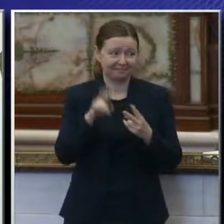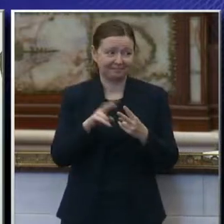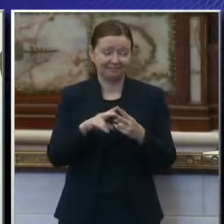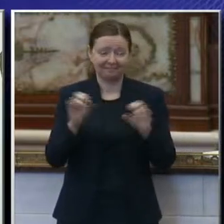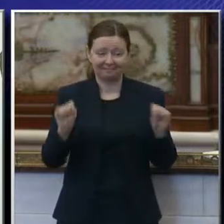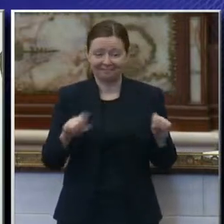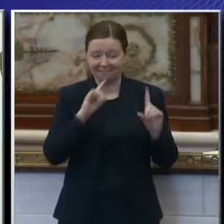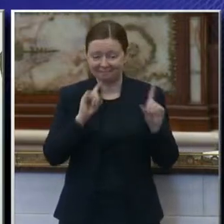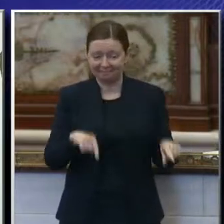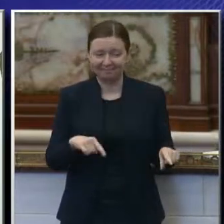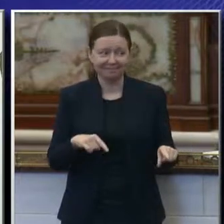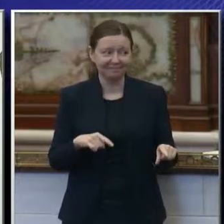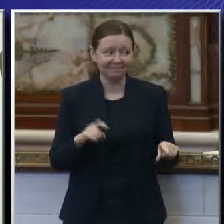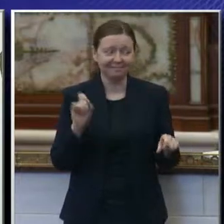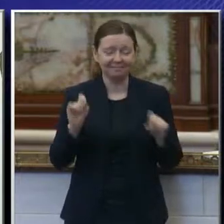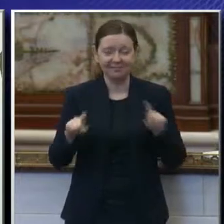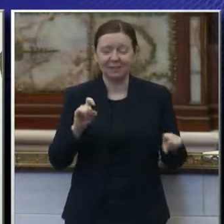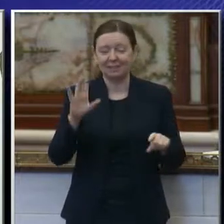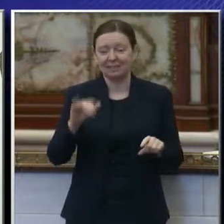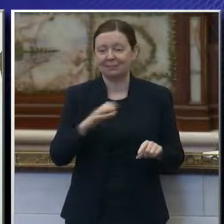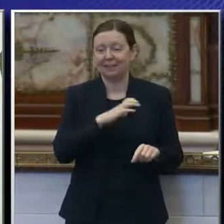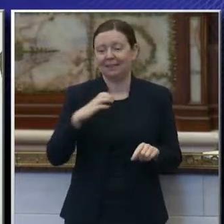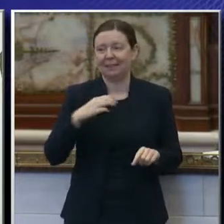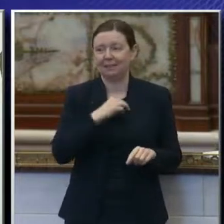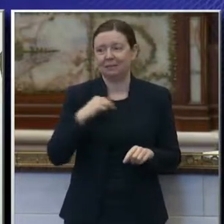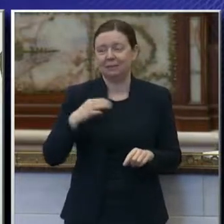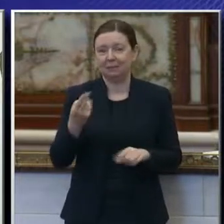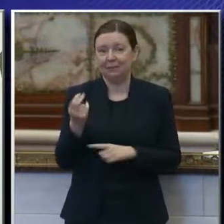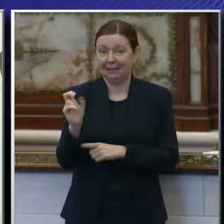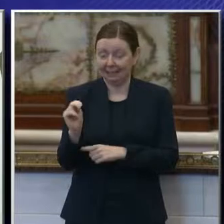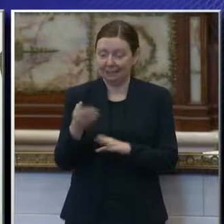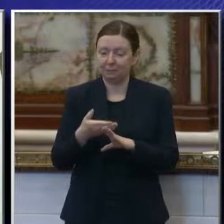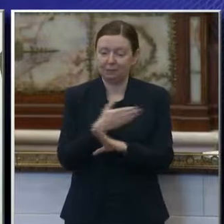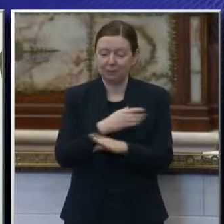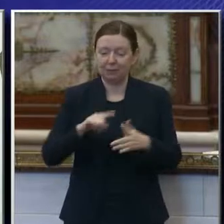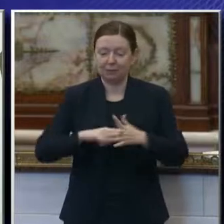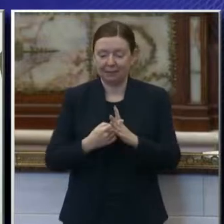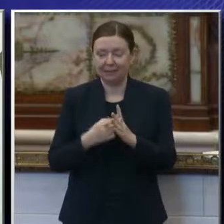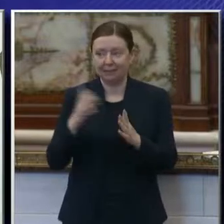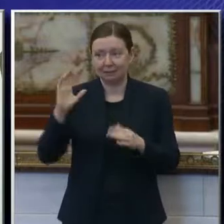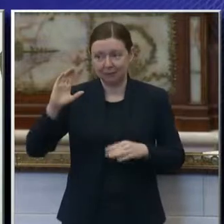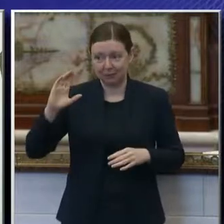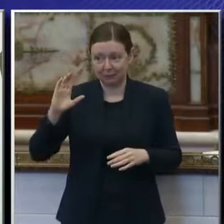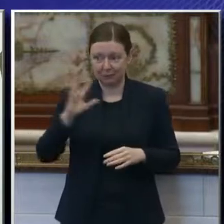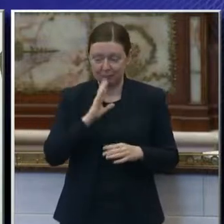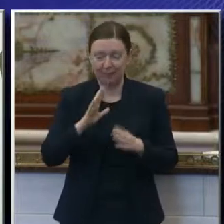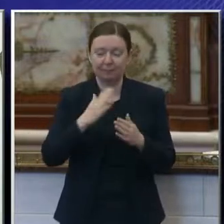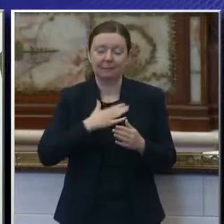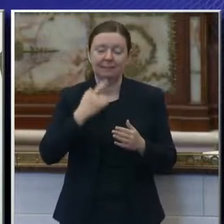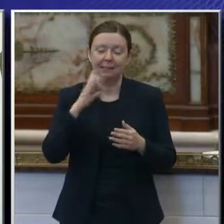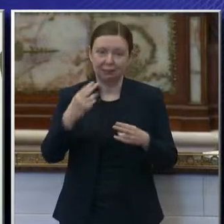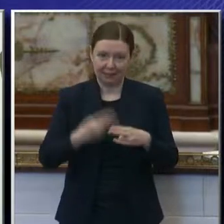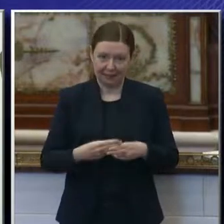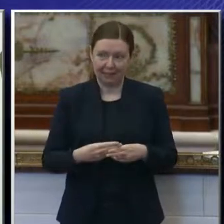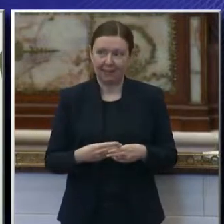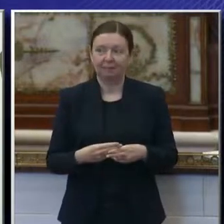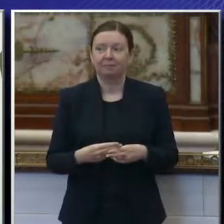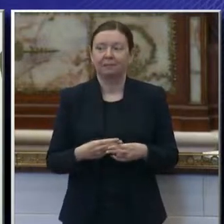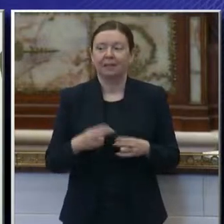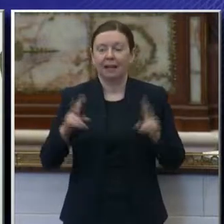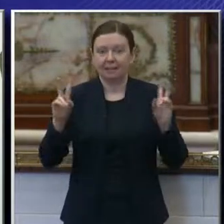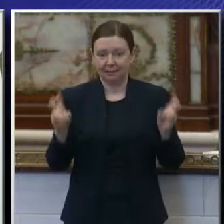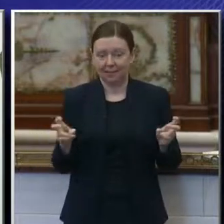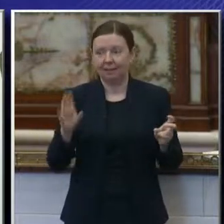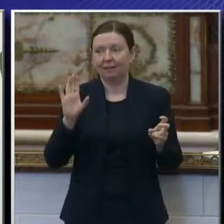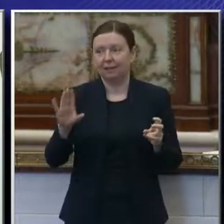the questions raised by Councilmember Heenan before you begin to speak, please state your name and title